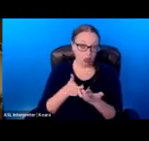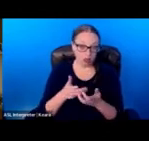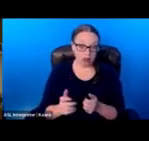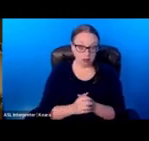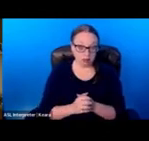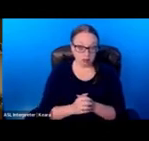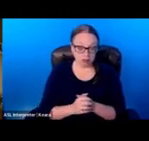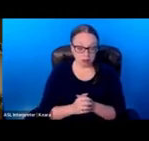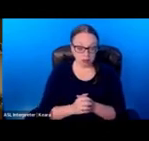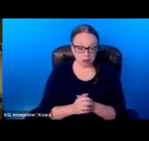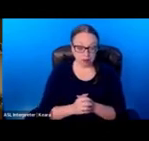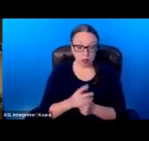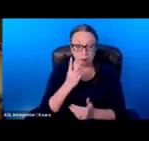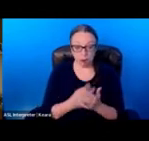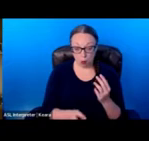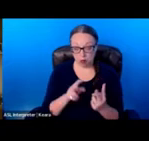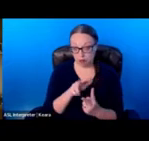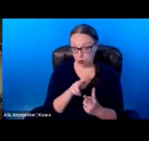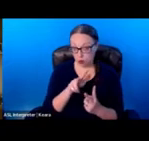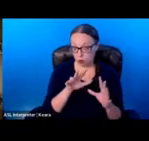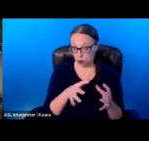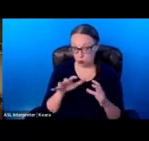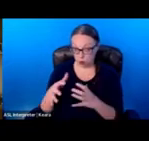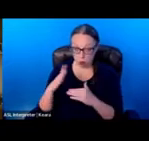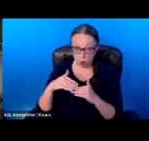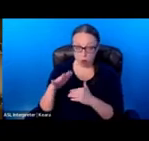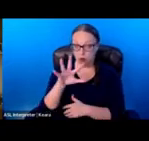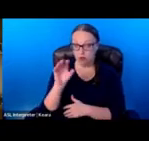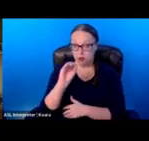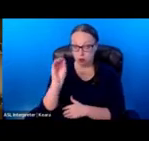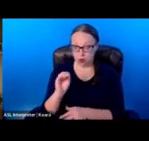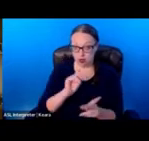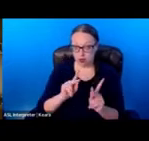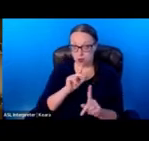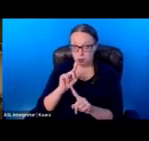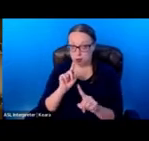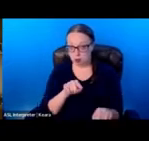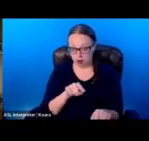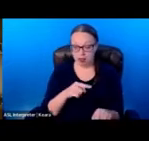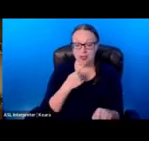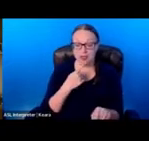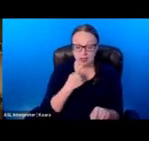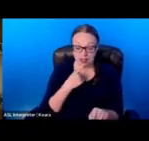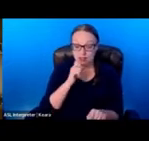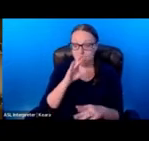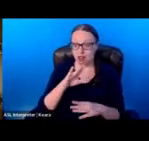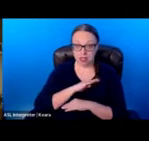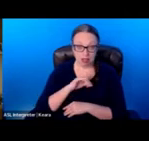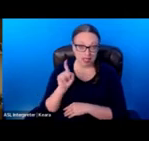modifications. And in both of these domains, over 50% of respondents reported unmet need in these areas.